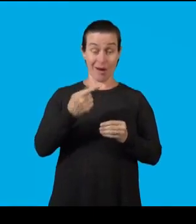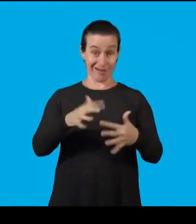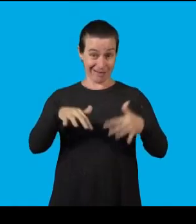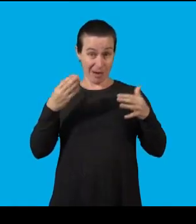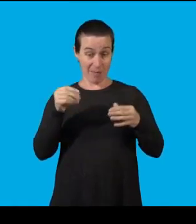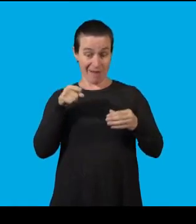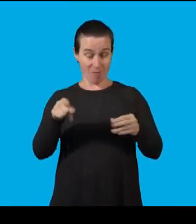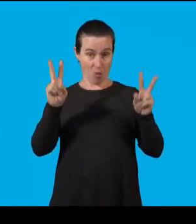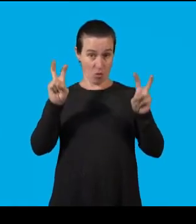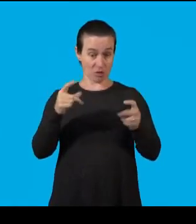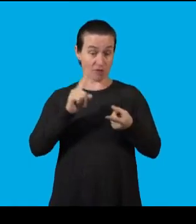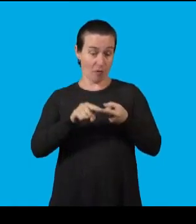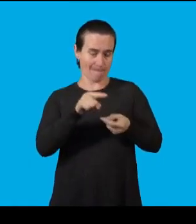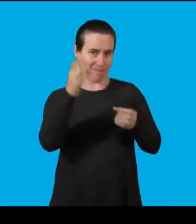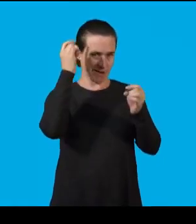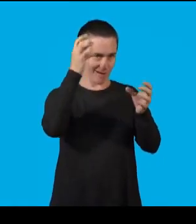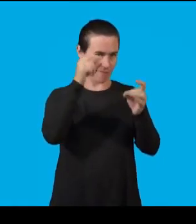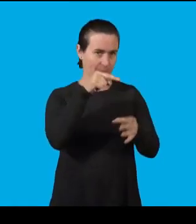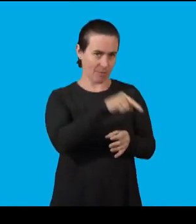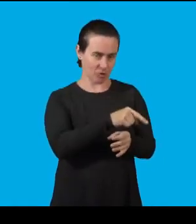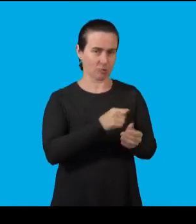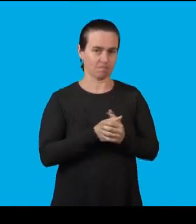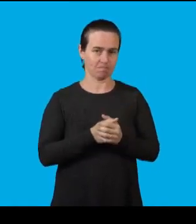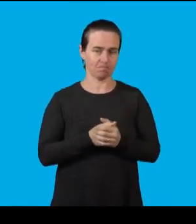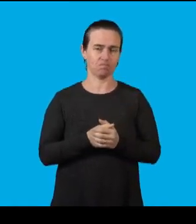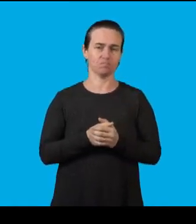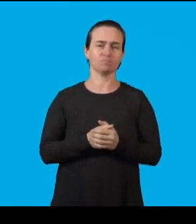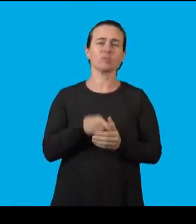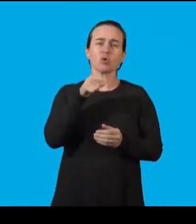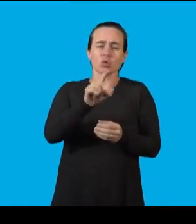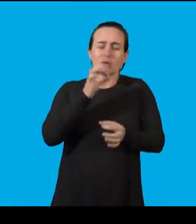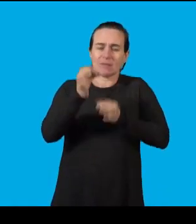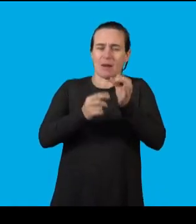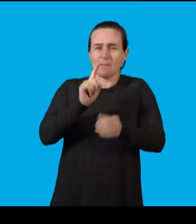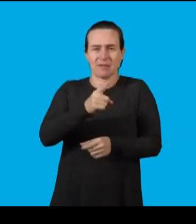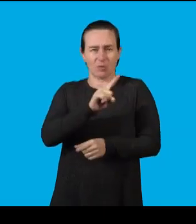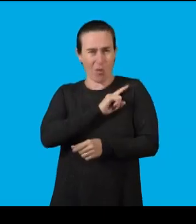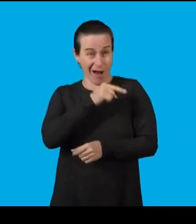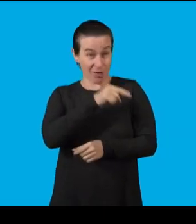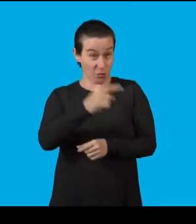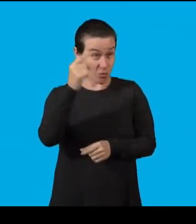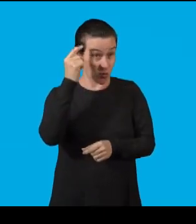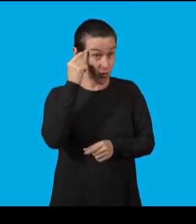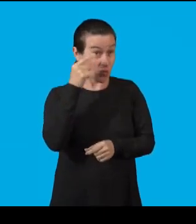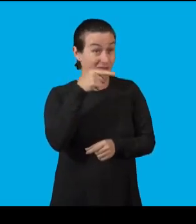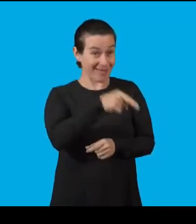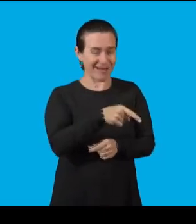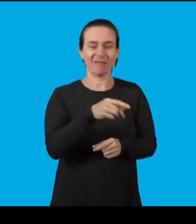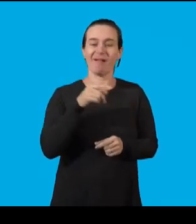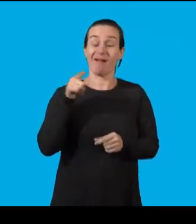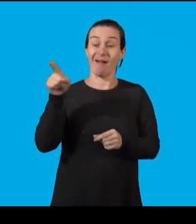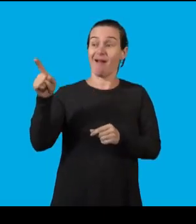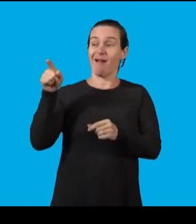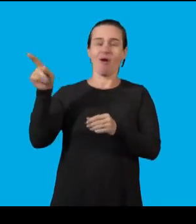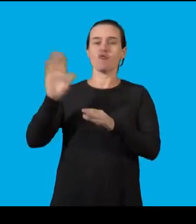source as it is. Now you have to explain why you think the United States regarded the Berlin blockade